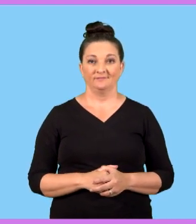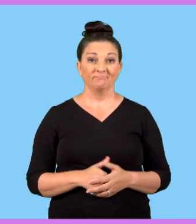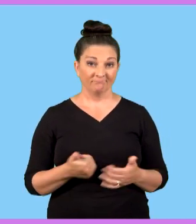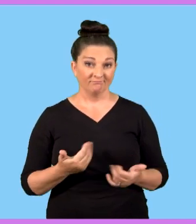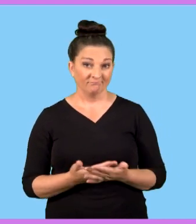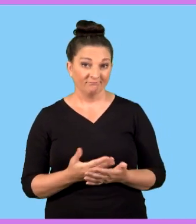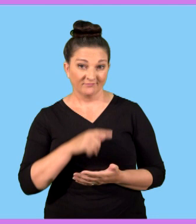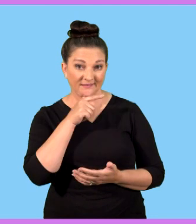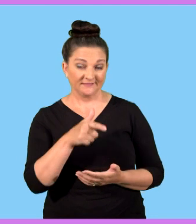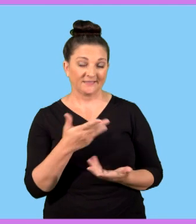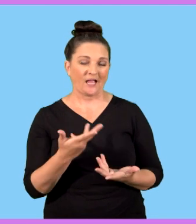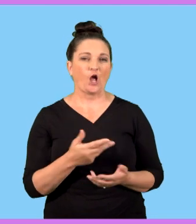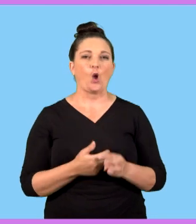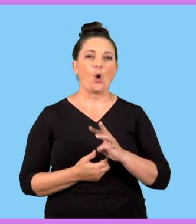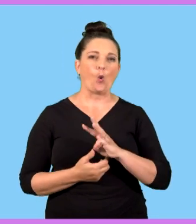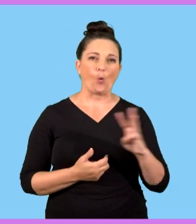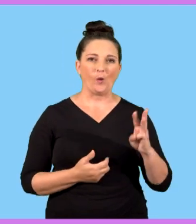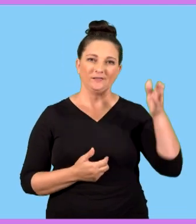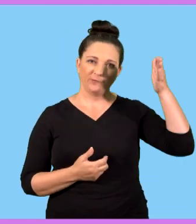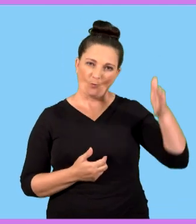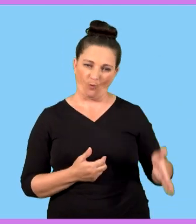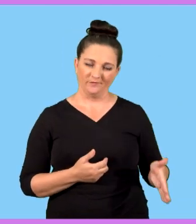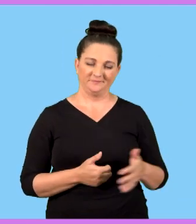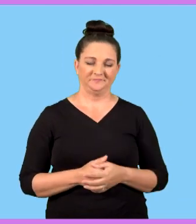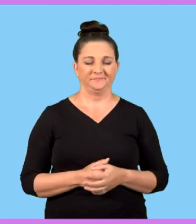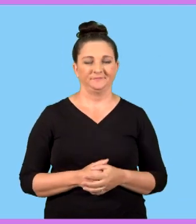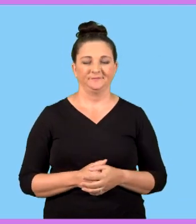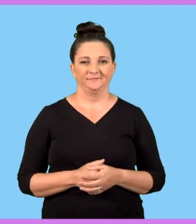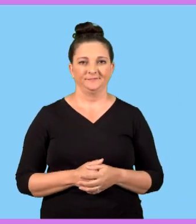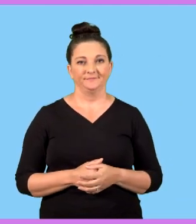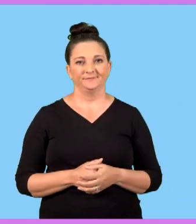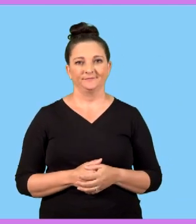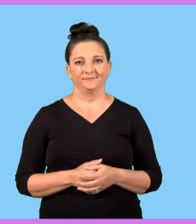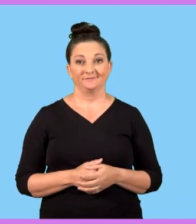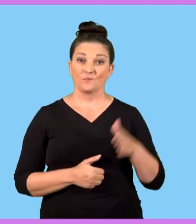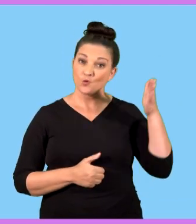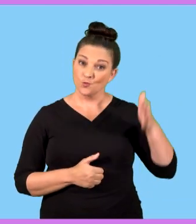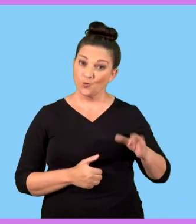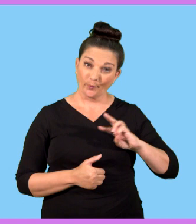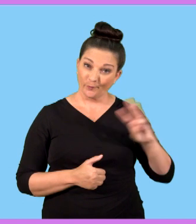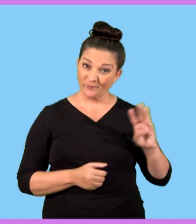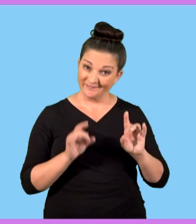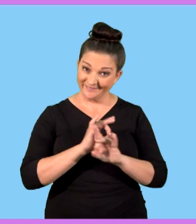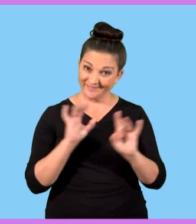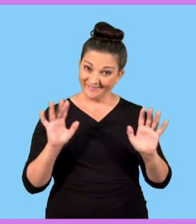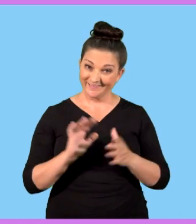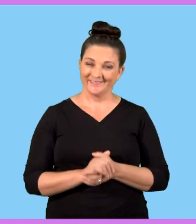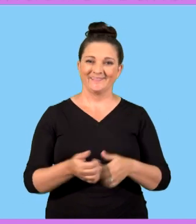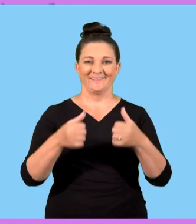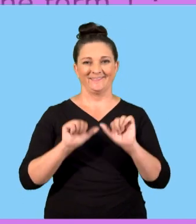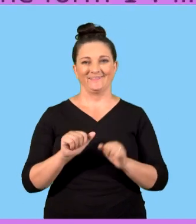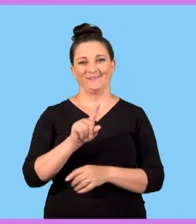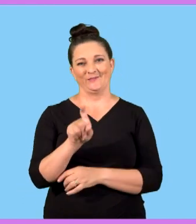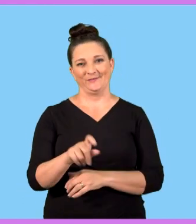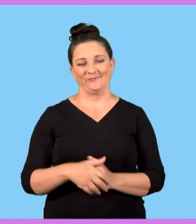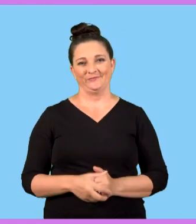Can I indicate it like that? The western hall, or the hall on the western side. Guys, is that clear to all of you? Okay, let